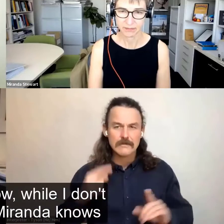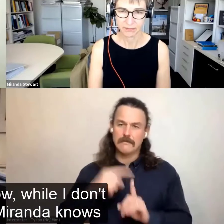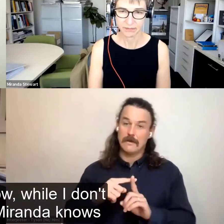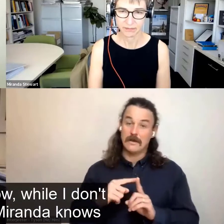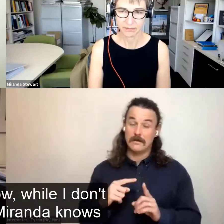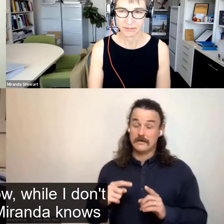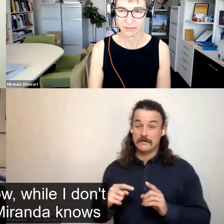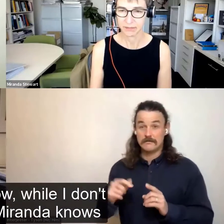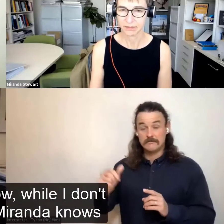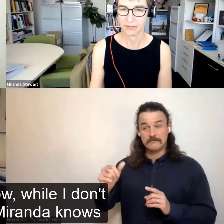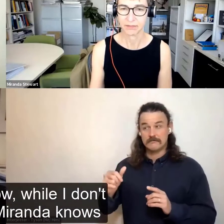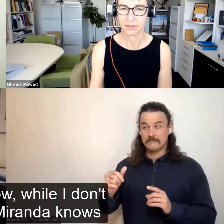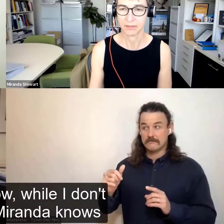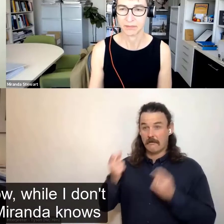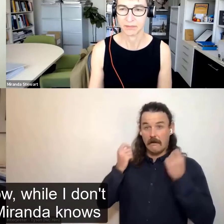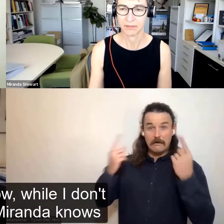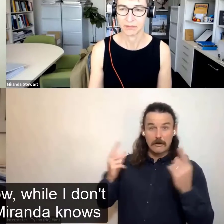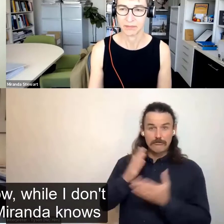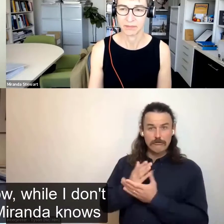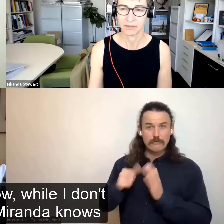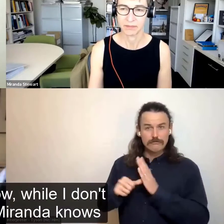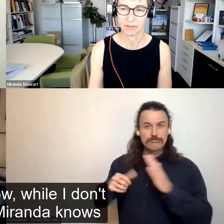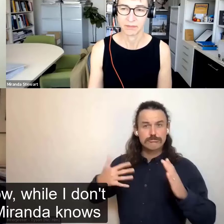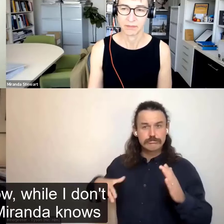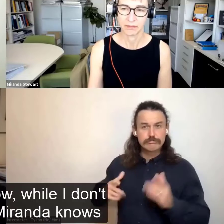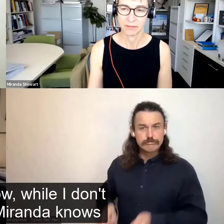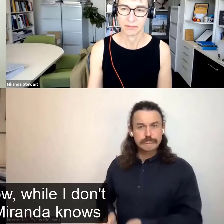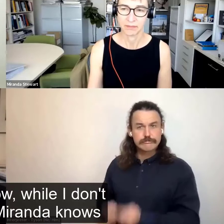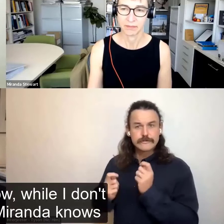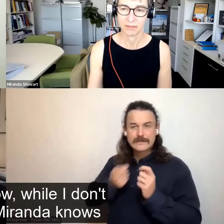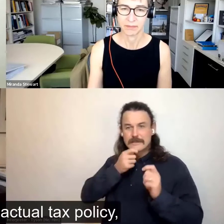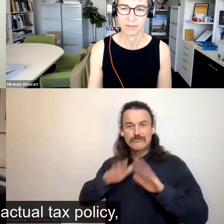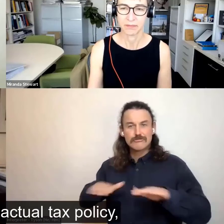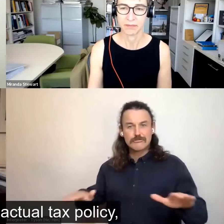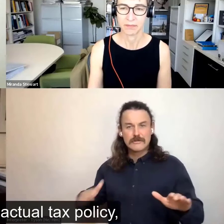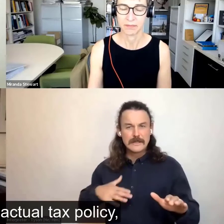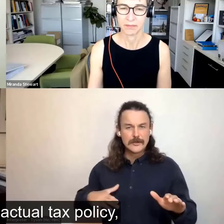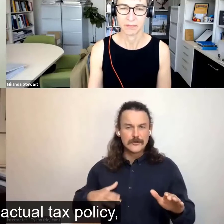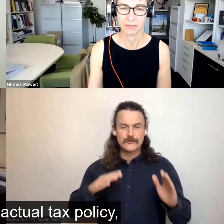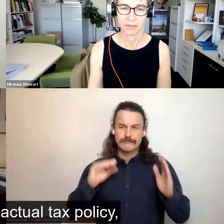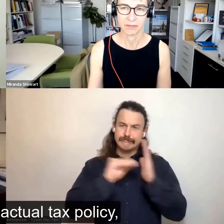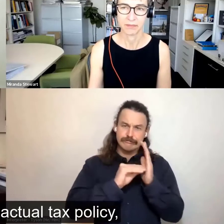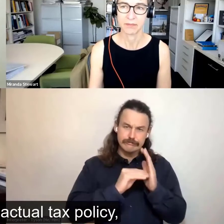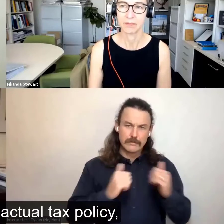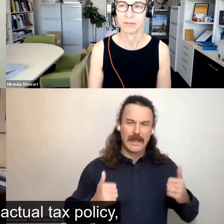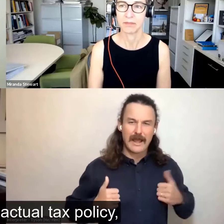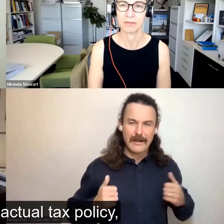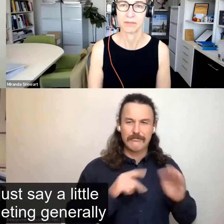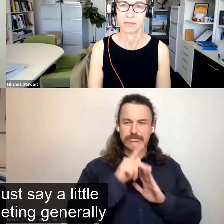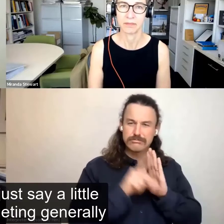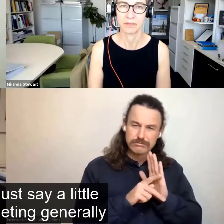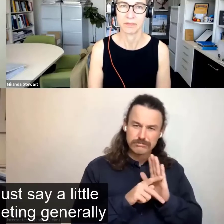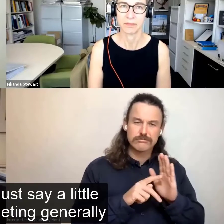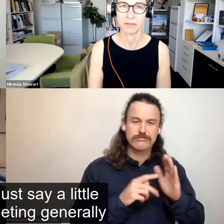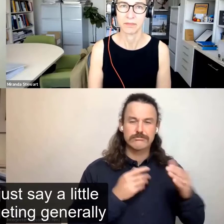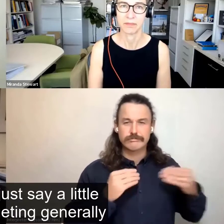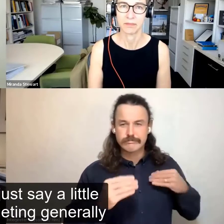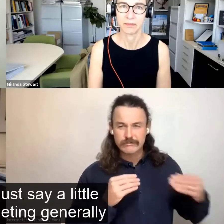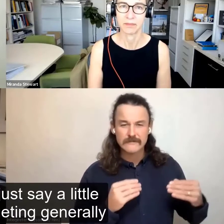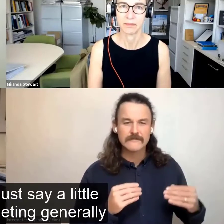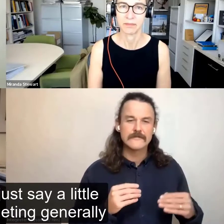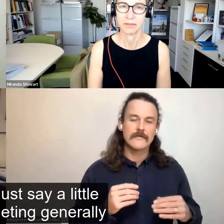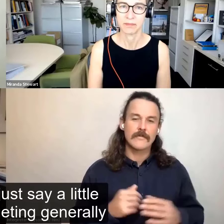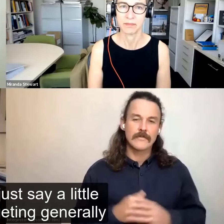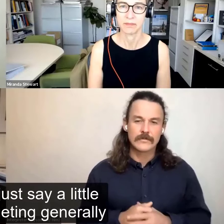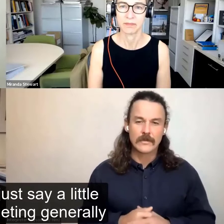And while I don't know what Miranda knows in terms of the actual tax policy, I wanted to just say a little bit